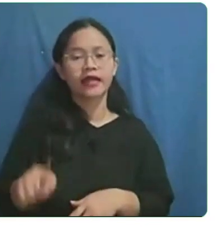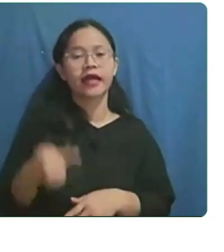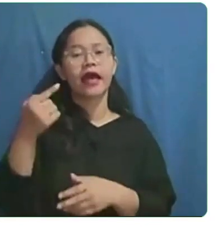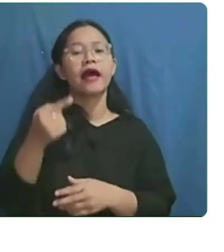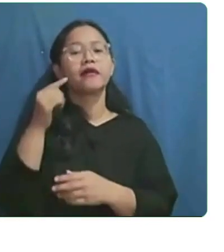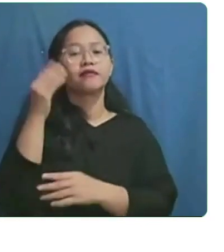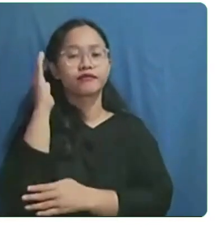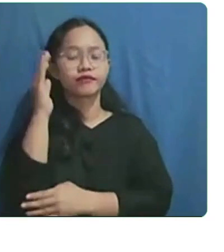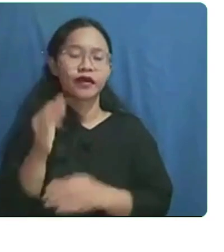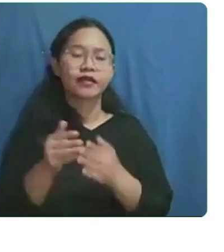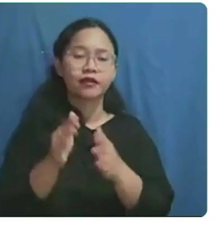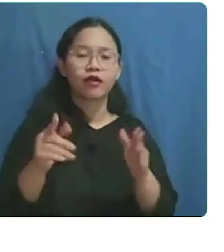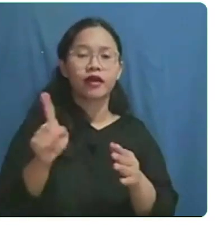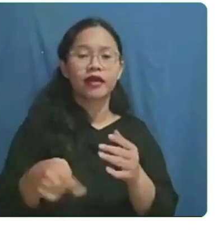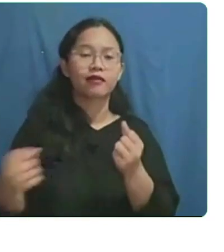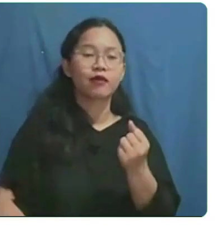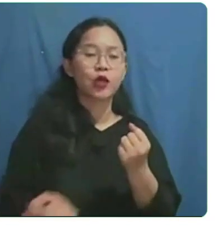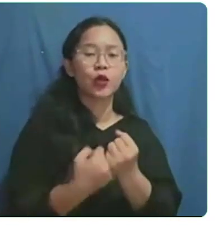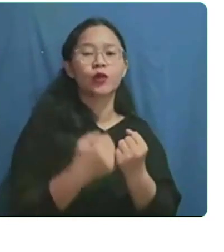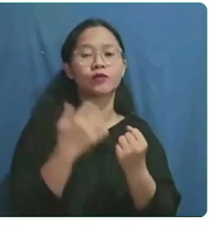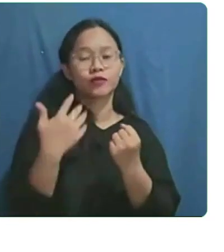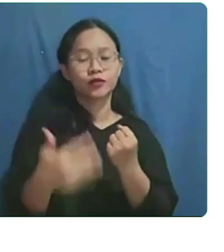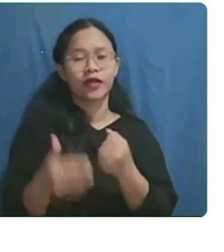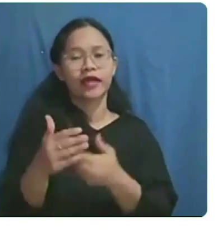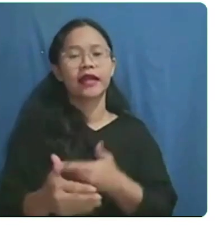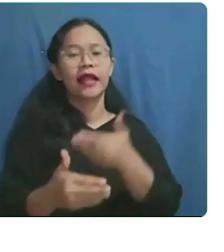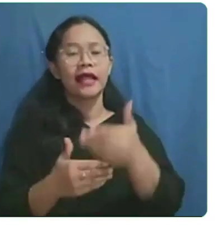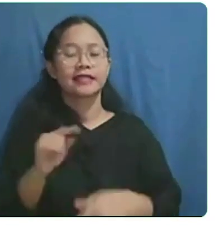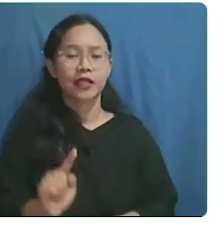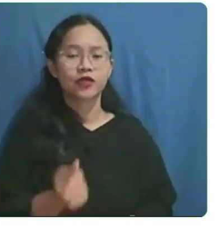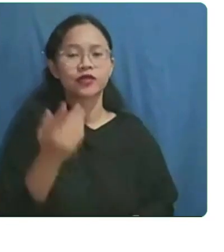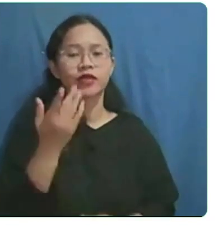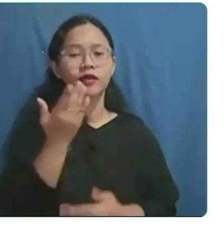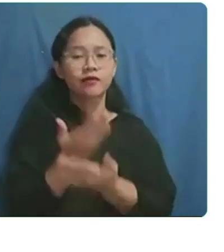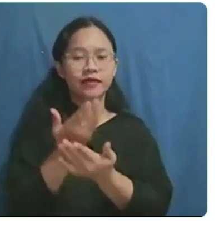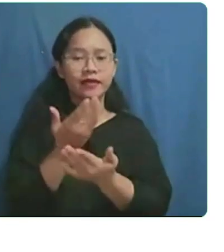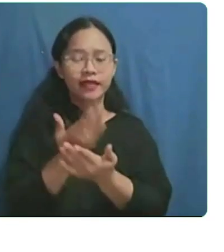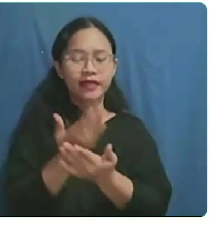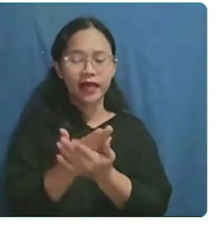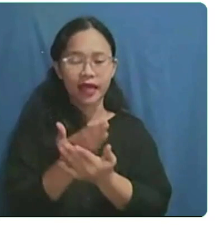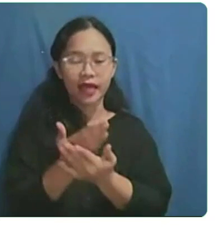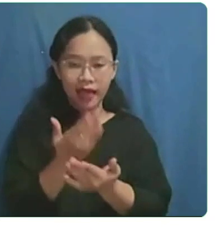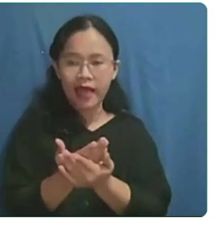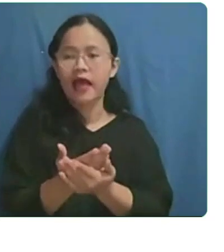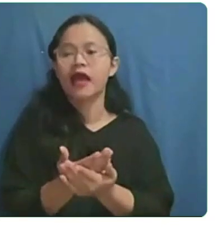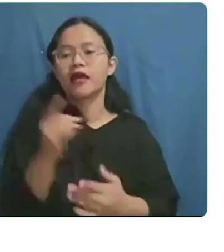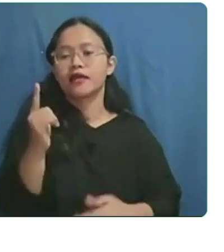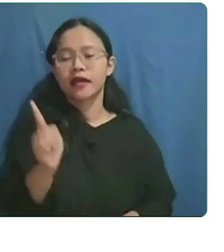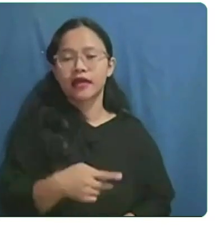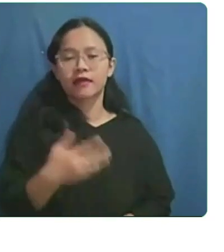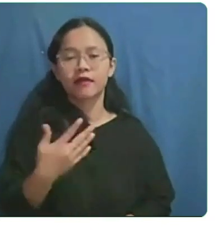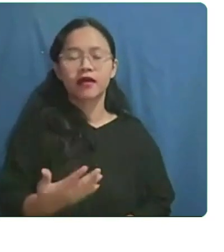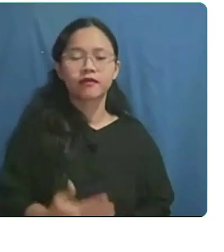from our sponsor. And let's directly direct our attention to the screen for an exclusive video from